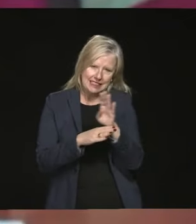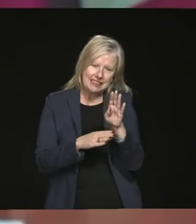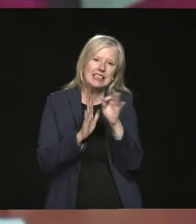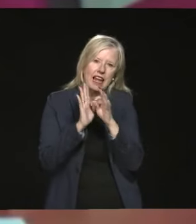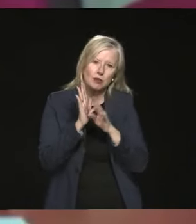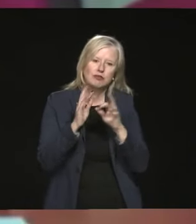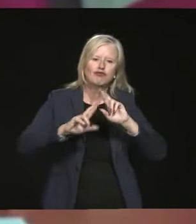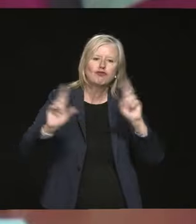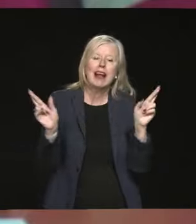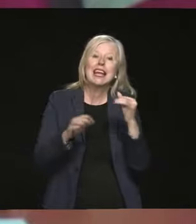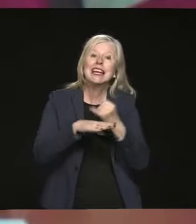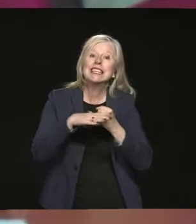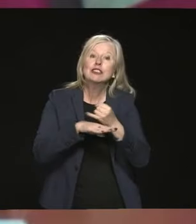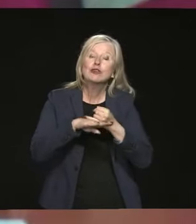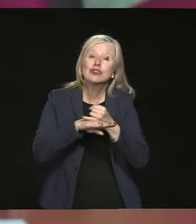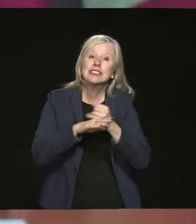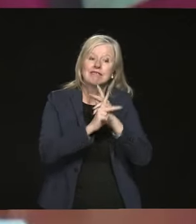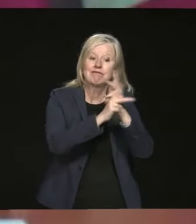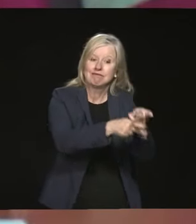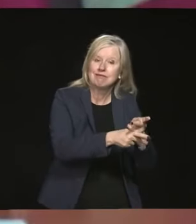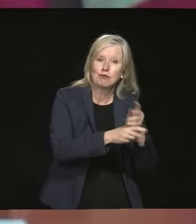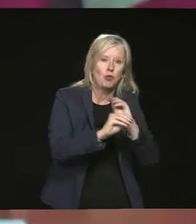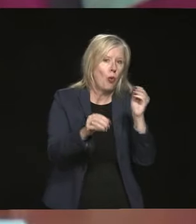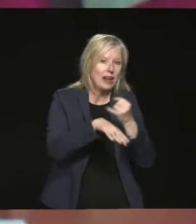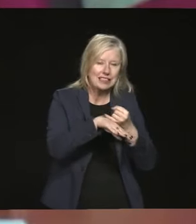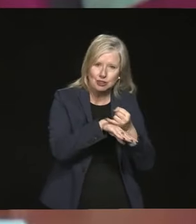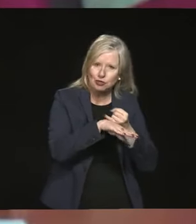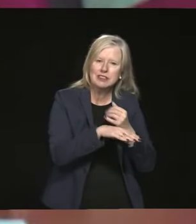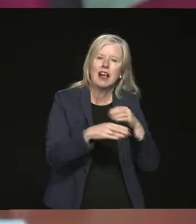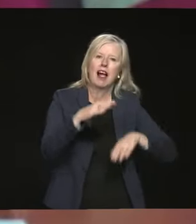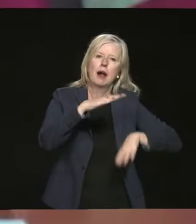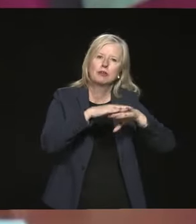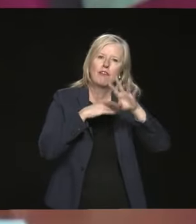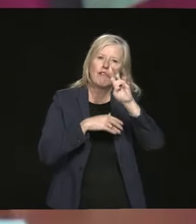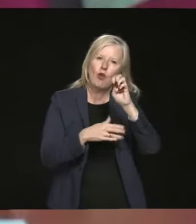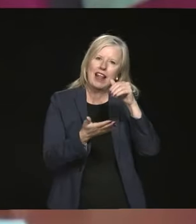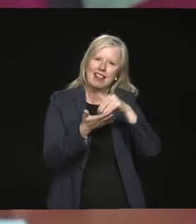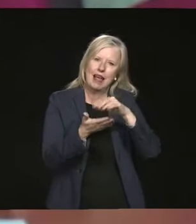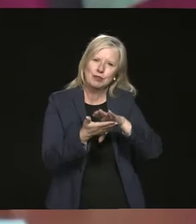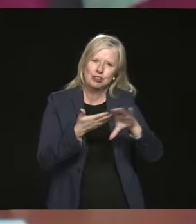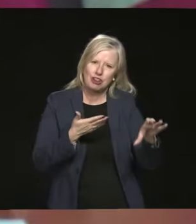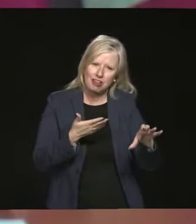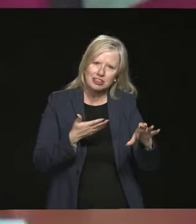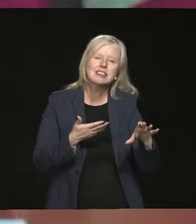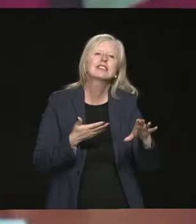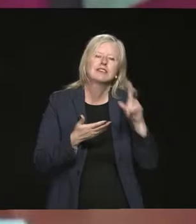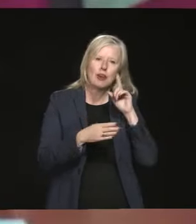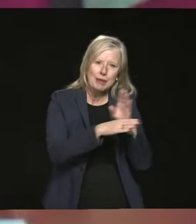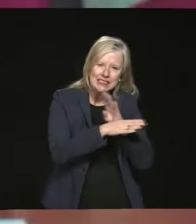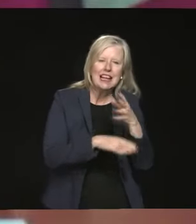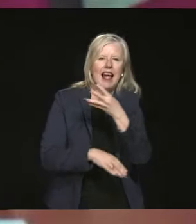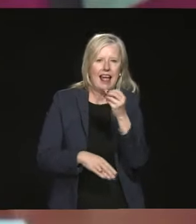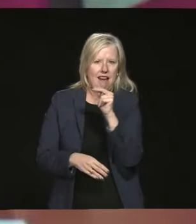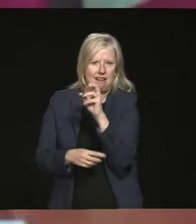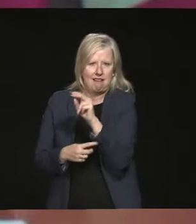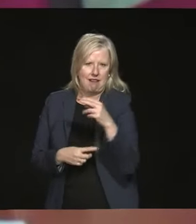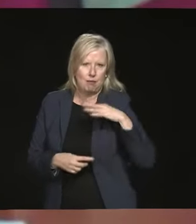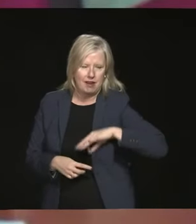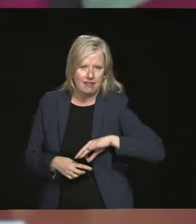to $40,000 to small businesses and to not-for-profits. And 25% of that loan